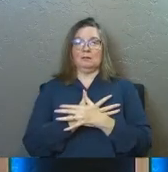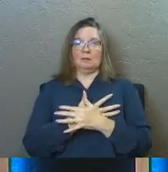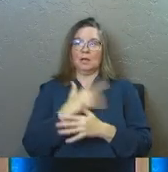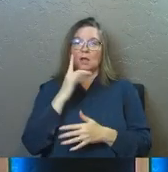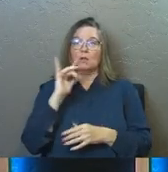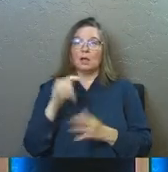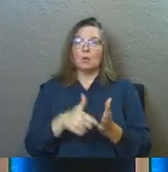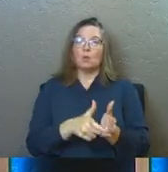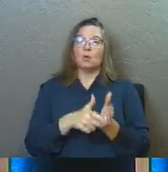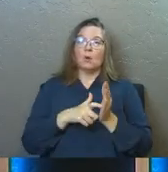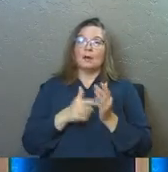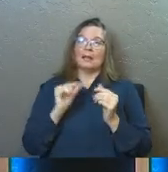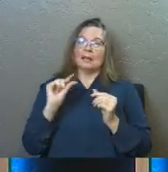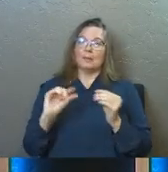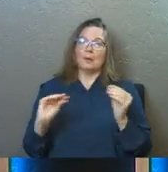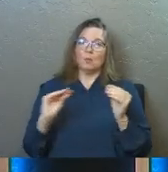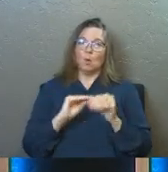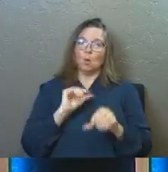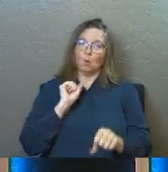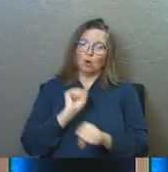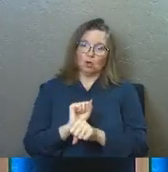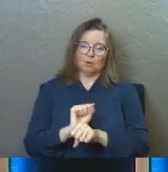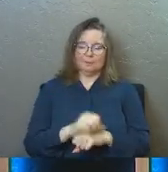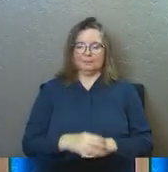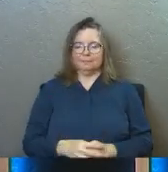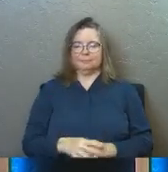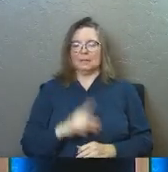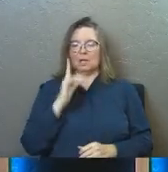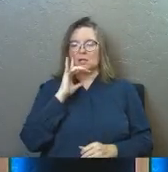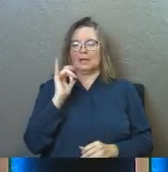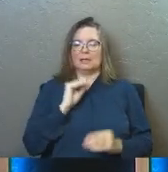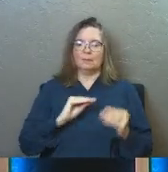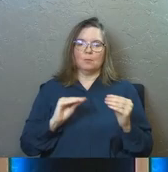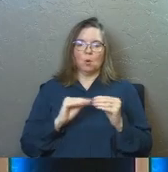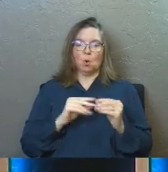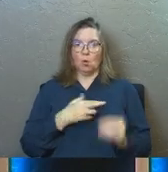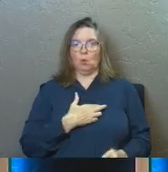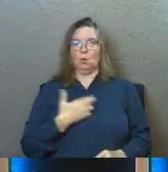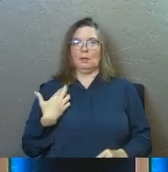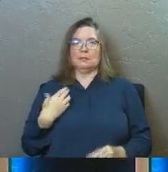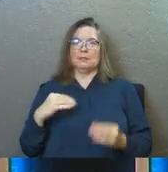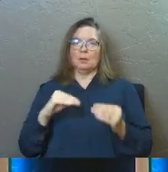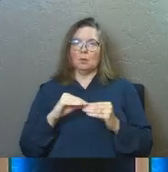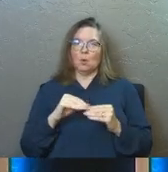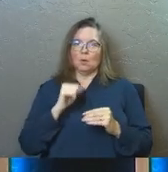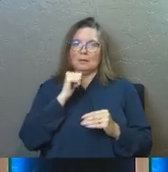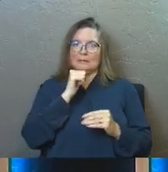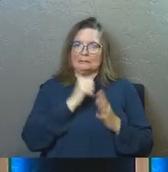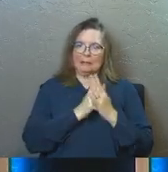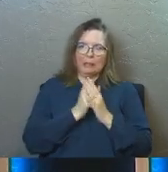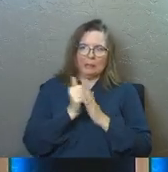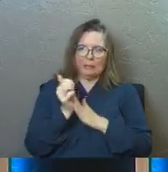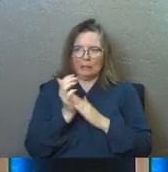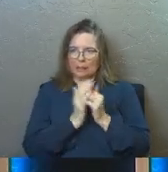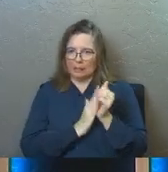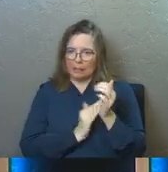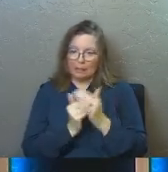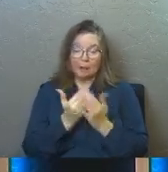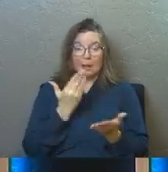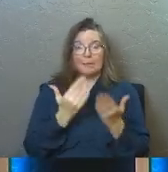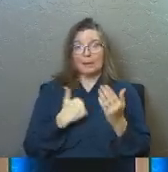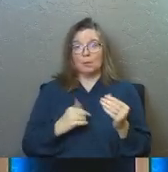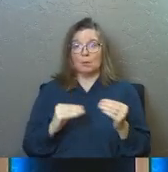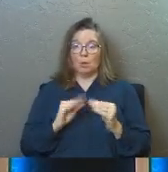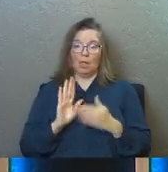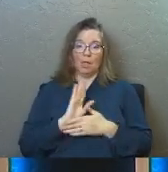It looks like it requires a bit more work. It looks like it's a little bit more risky. It's a little bit more uncomfortable. And maybe